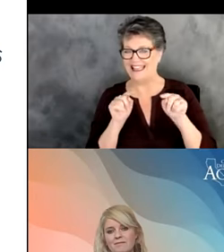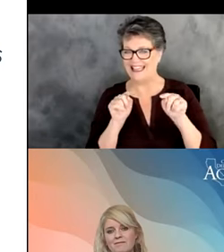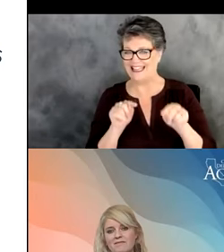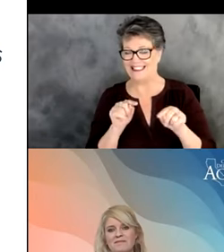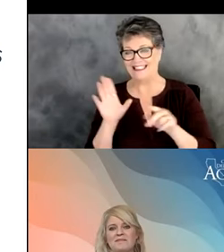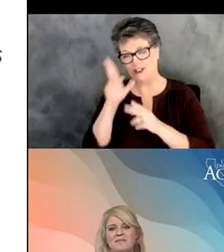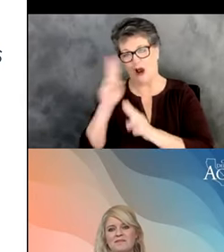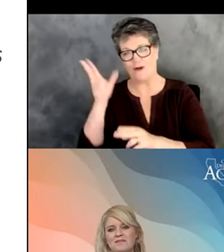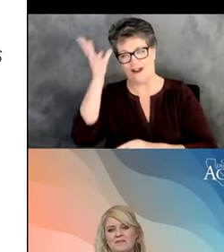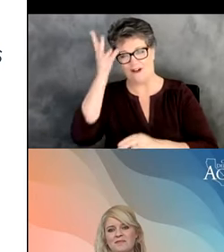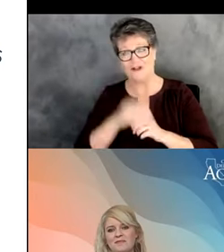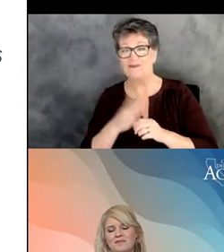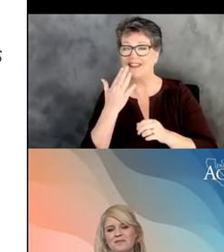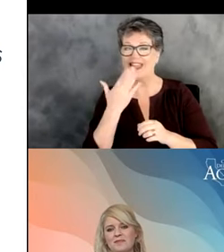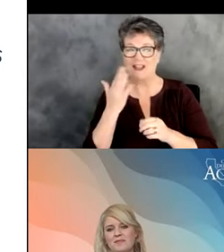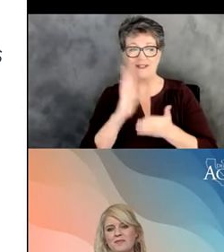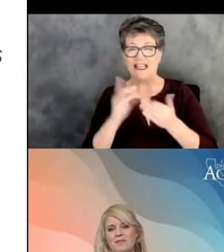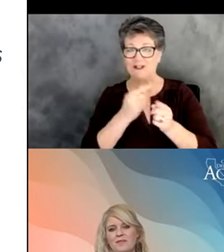honor. It's nice to meet everyone.